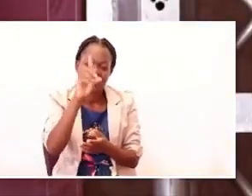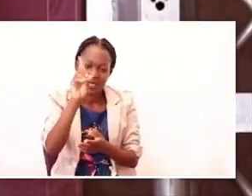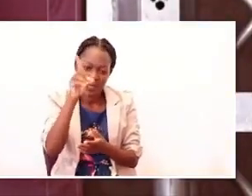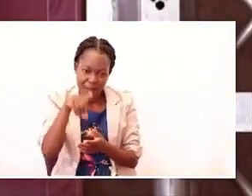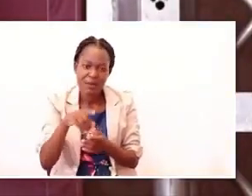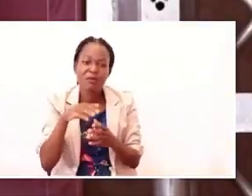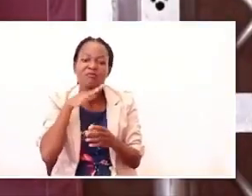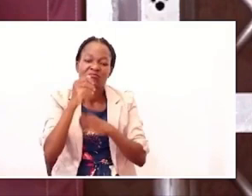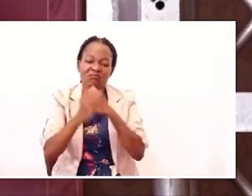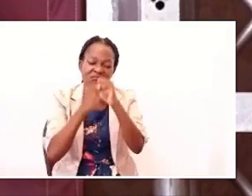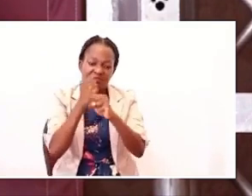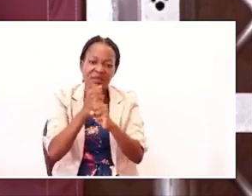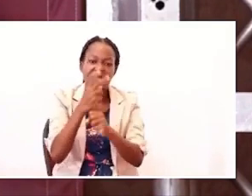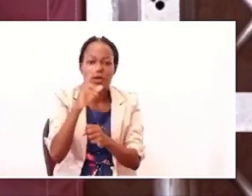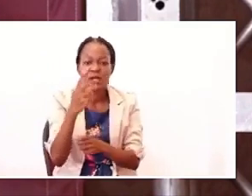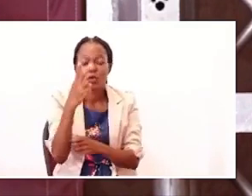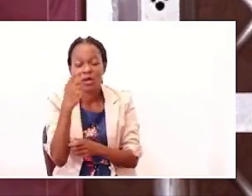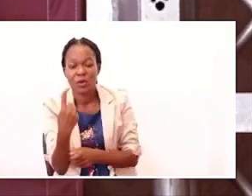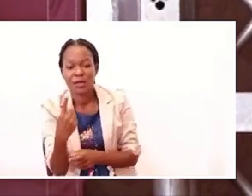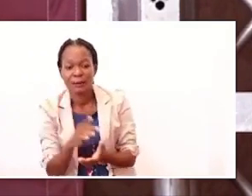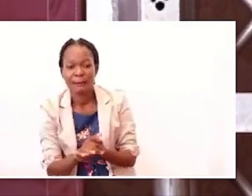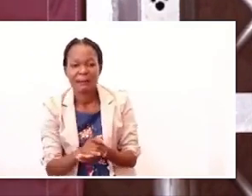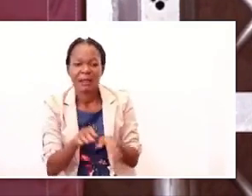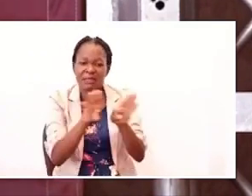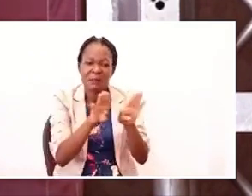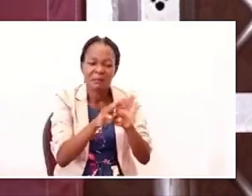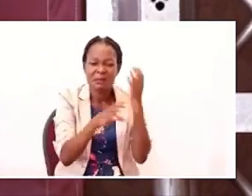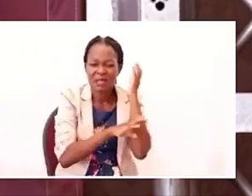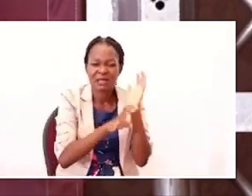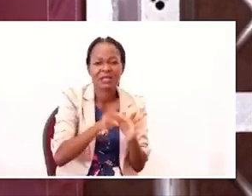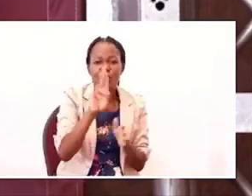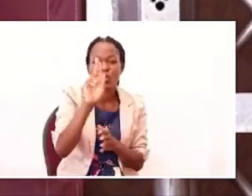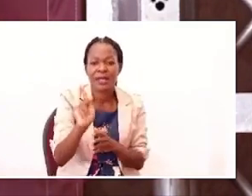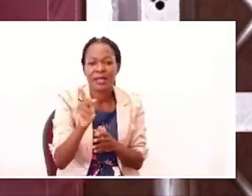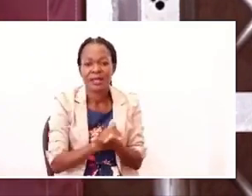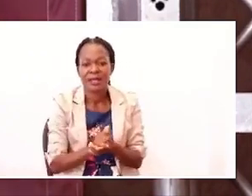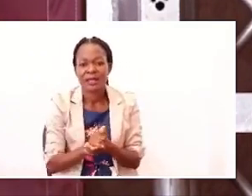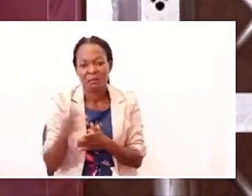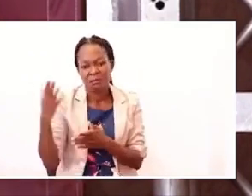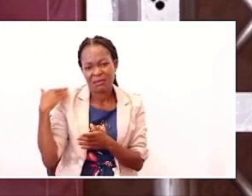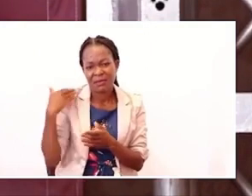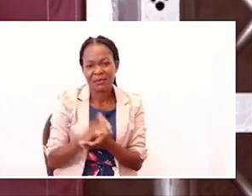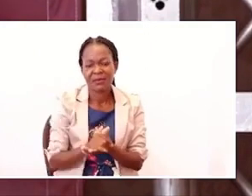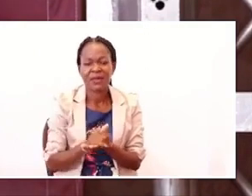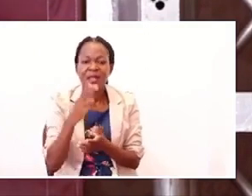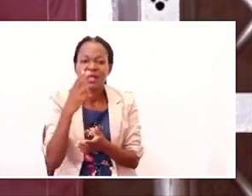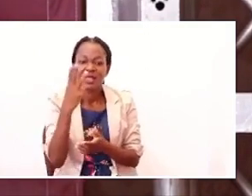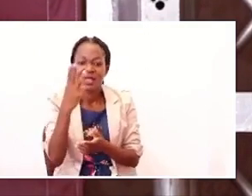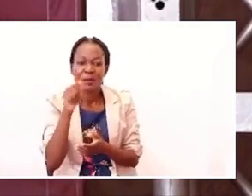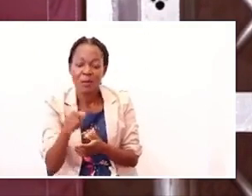When you go to the UK, debt was in the region of 83.5% of GDP in